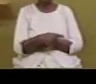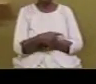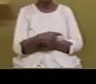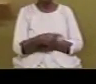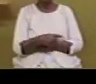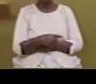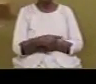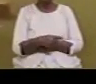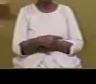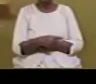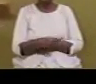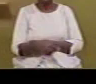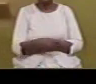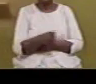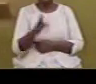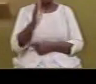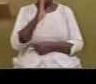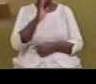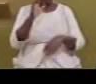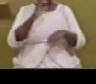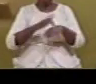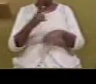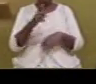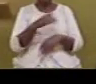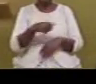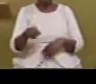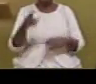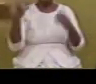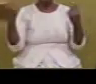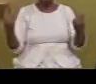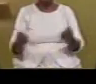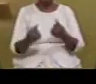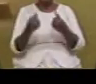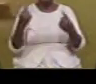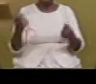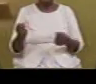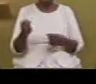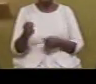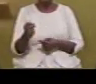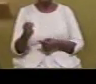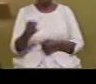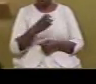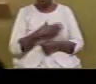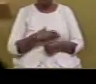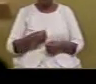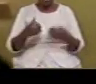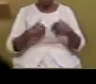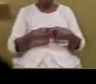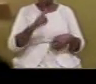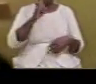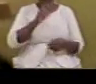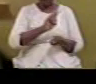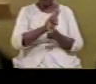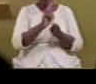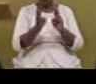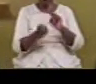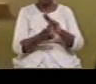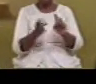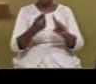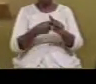They'll be convicted of their sins, and there'll be genuine repentance. Those sitting